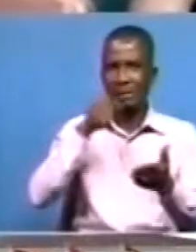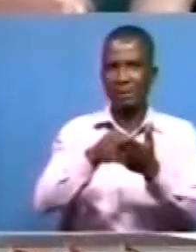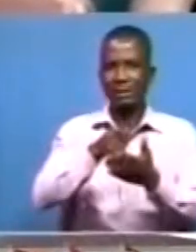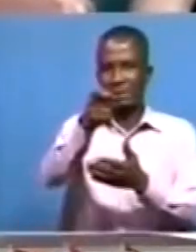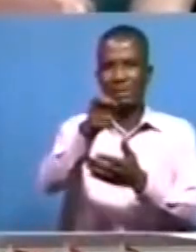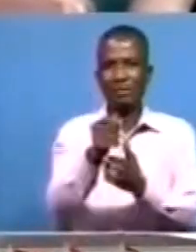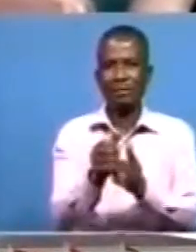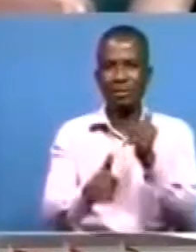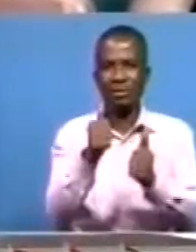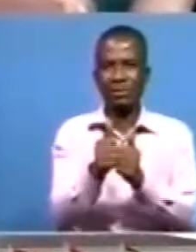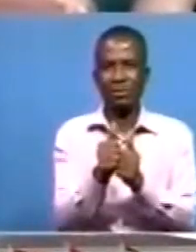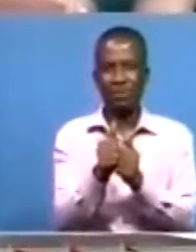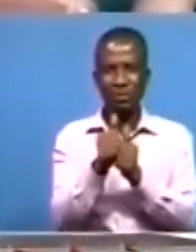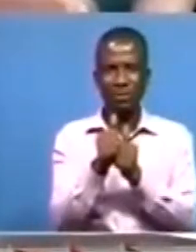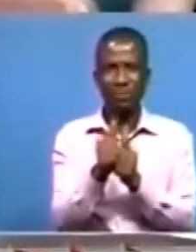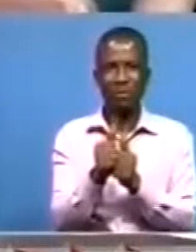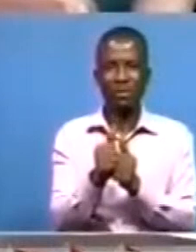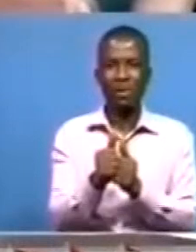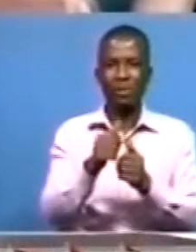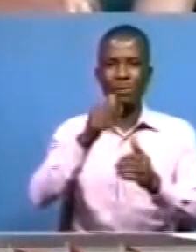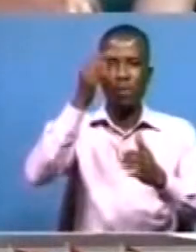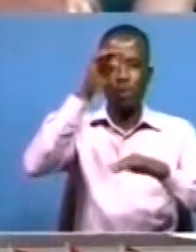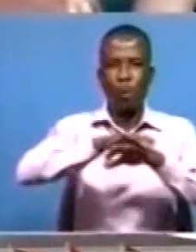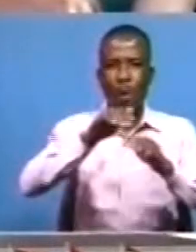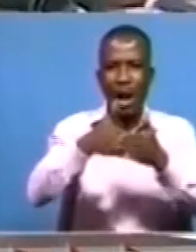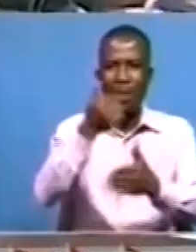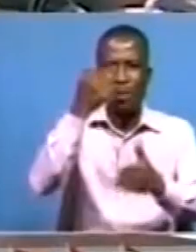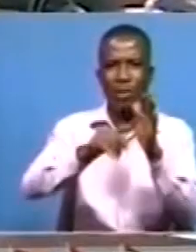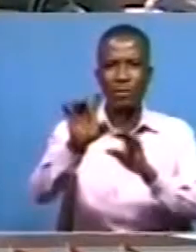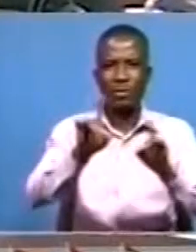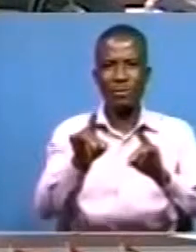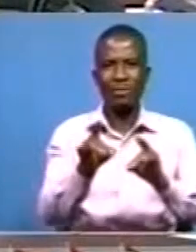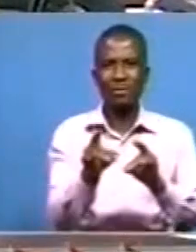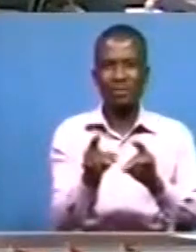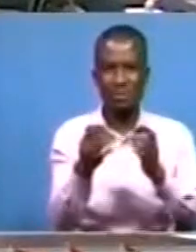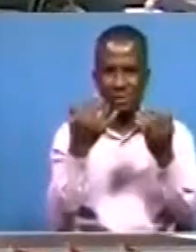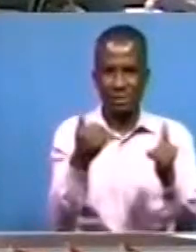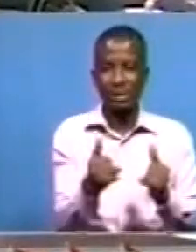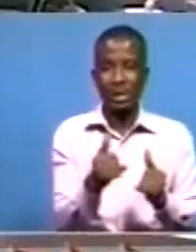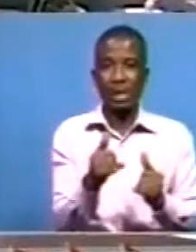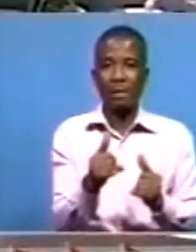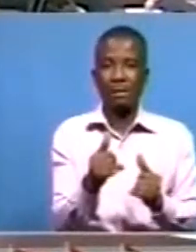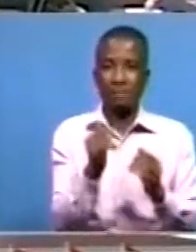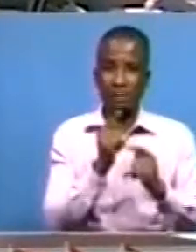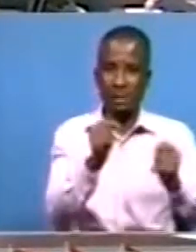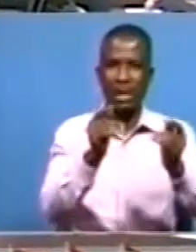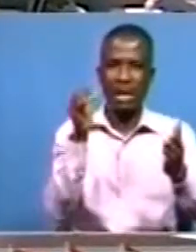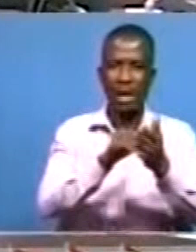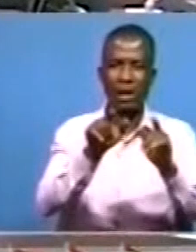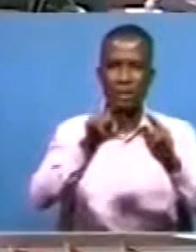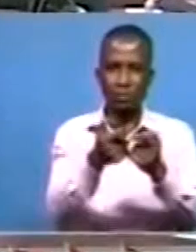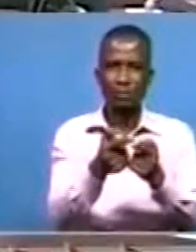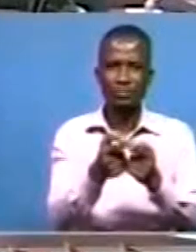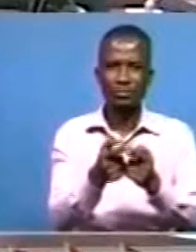has summoned before us to produce to aid the petitioner's case on the alleged strength of the depositions. As part of pre-trial processes,